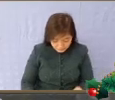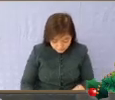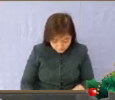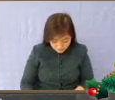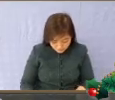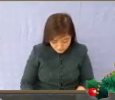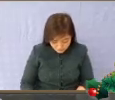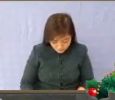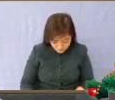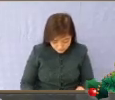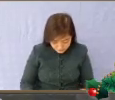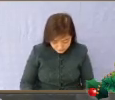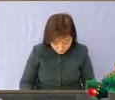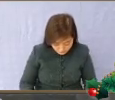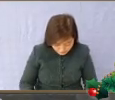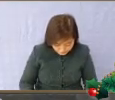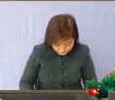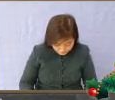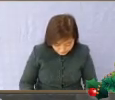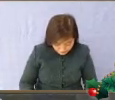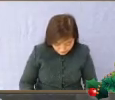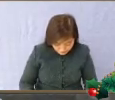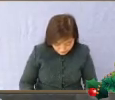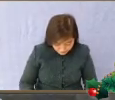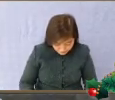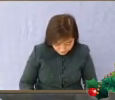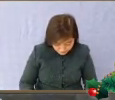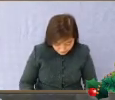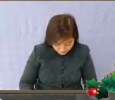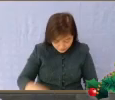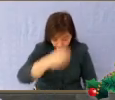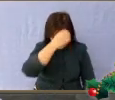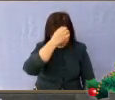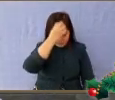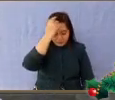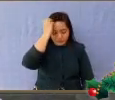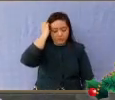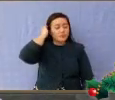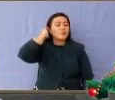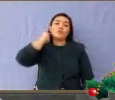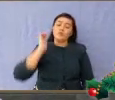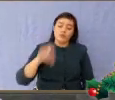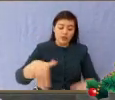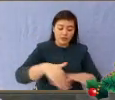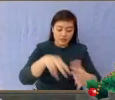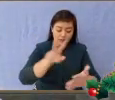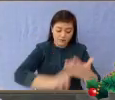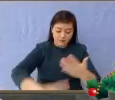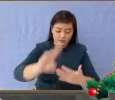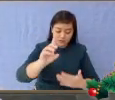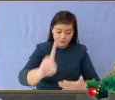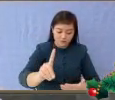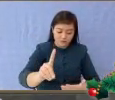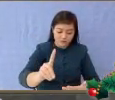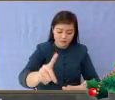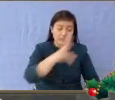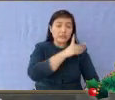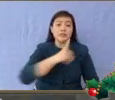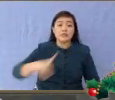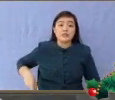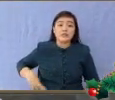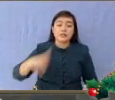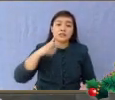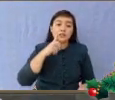another person na tinutukoy, which is the Lord. That is the third person. The Lord is my shepherd.